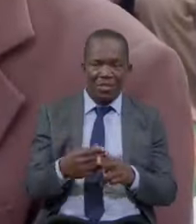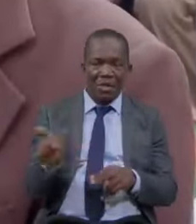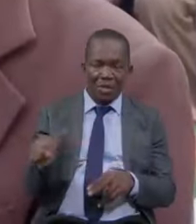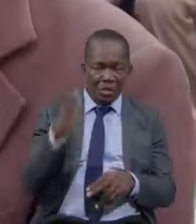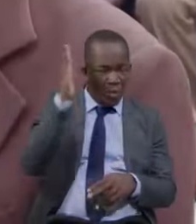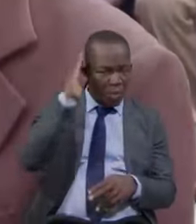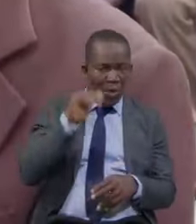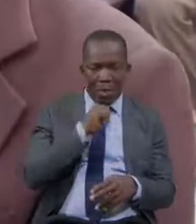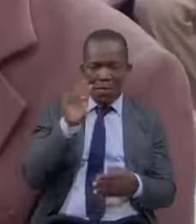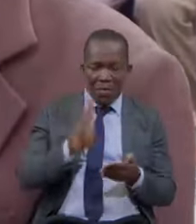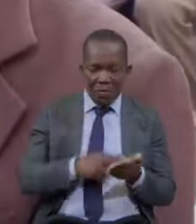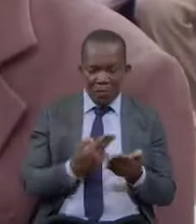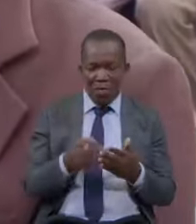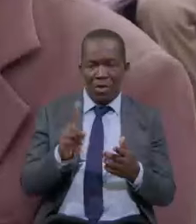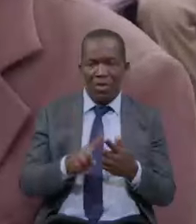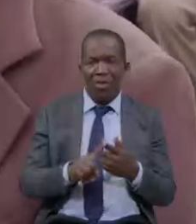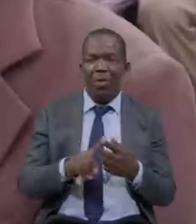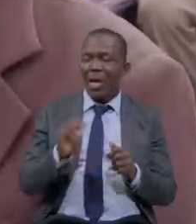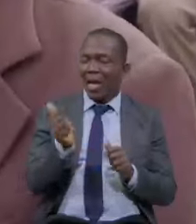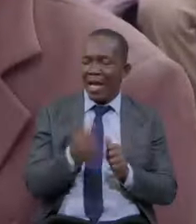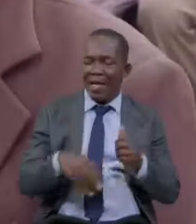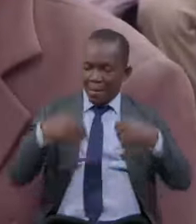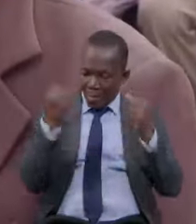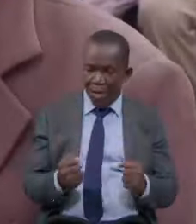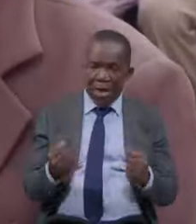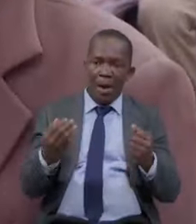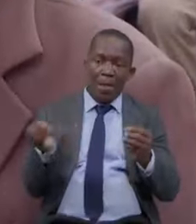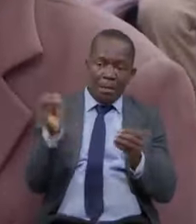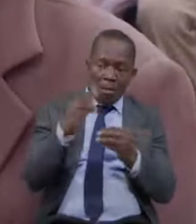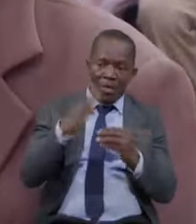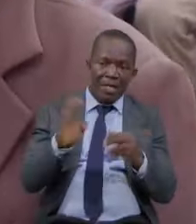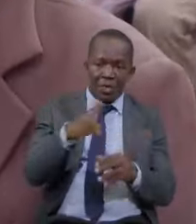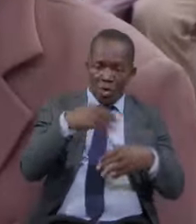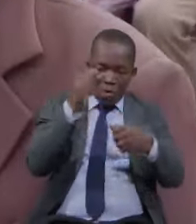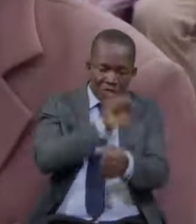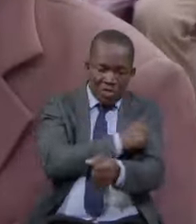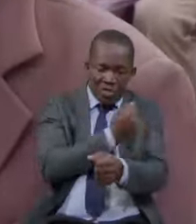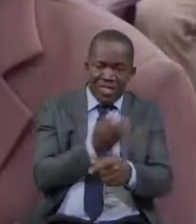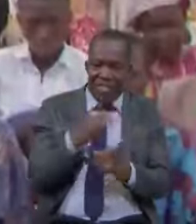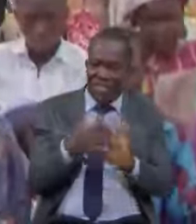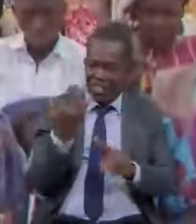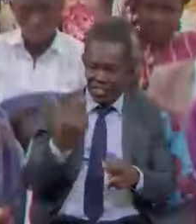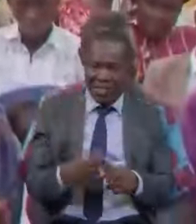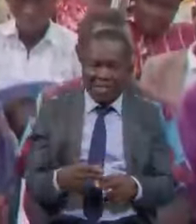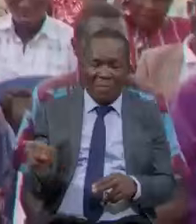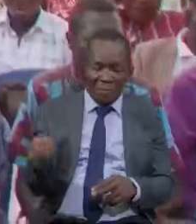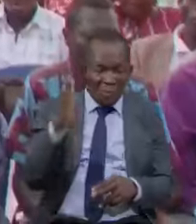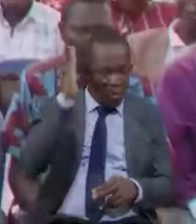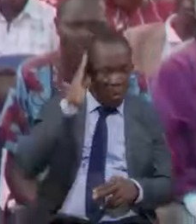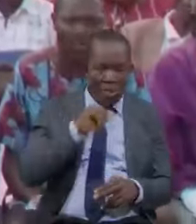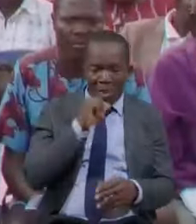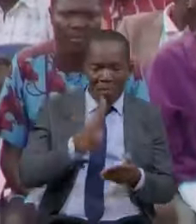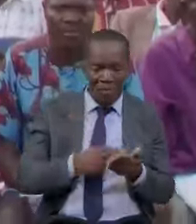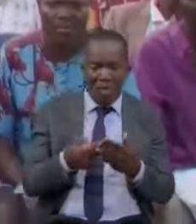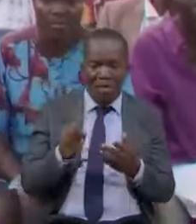your strength. You will not fall into the hand of the wicked. You're on your journey